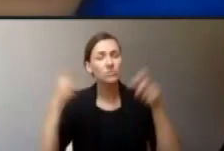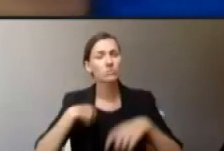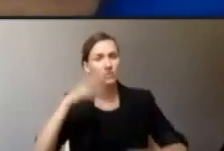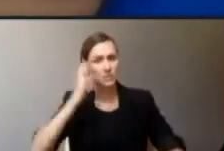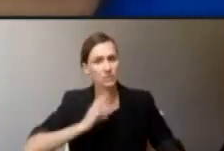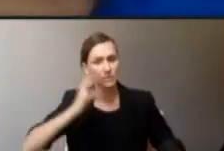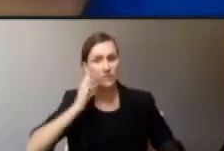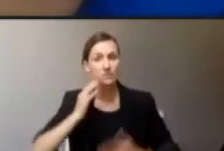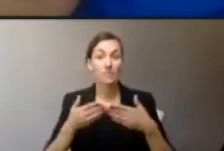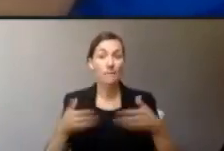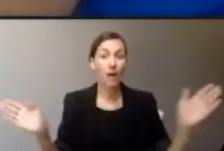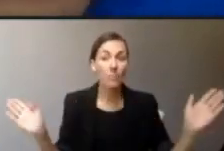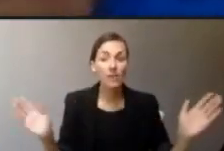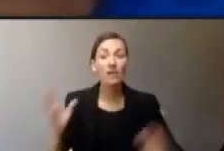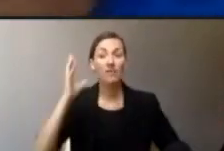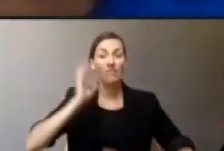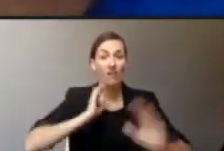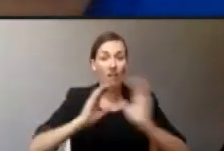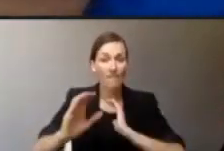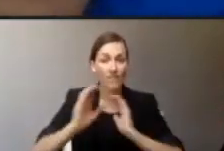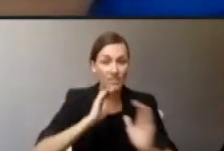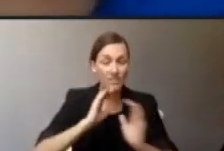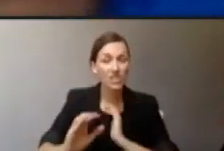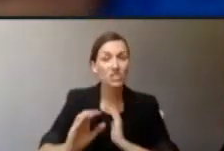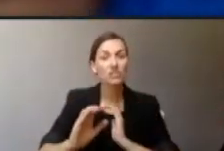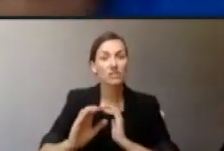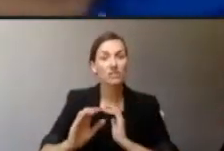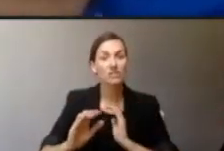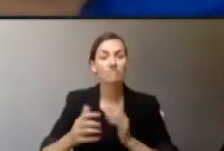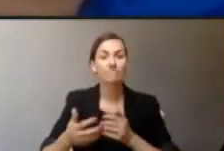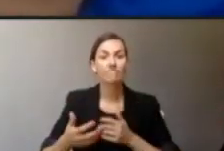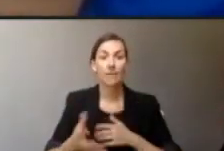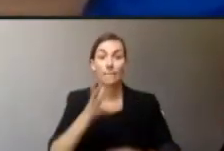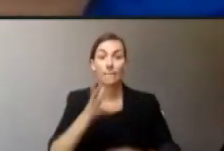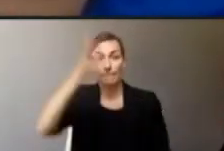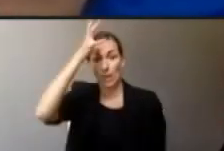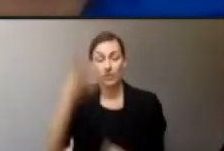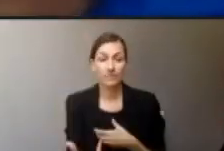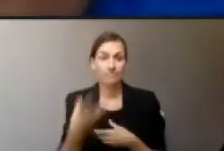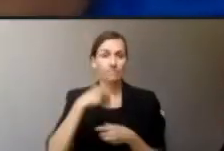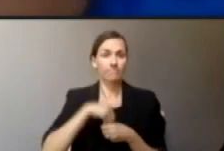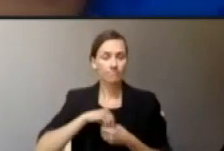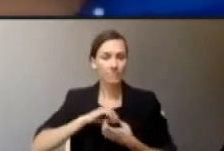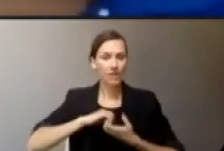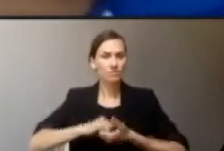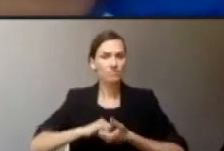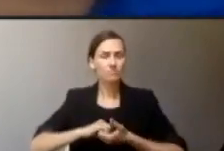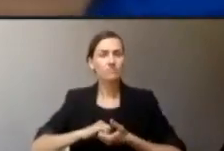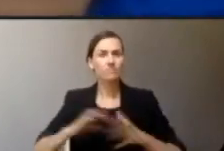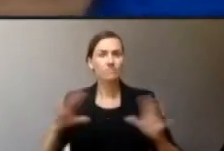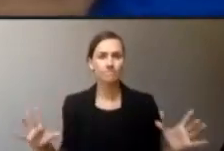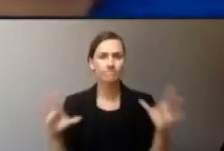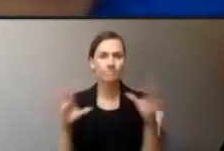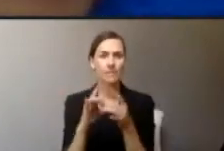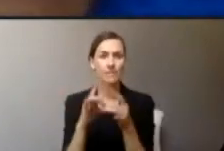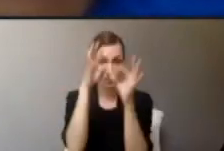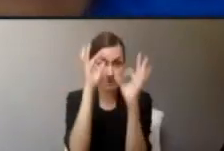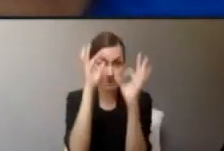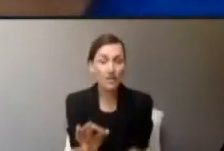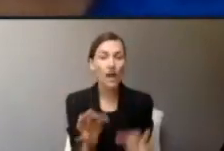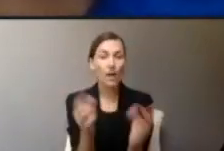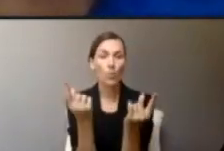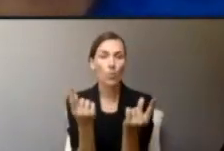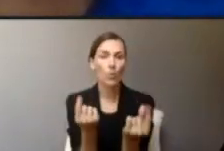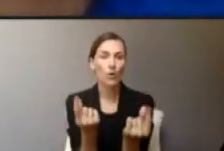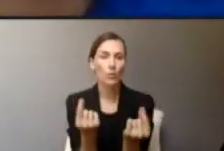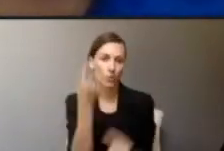public conversation, engaging our stakeholders, engaging our parents, and jointly deciding what we do for our children.